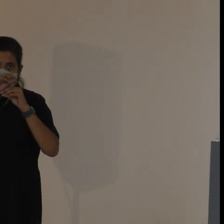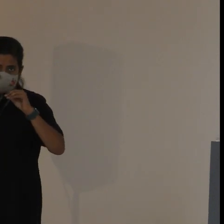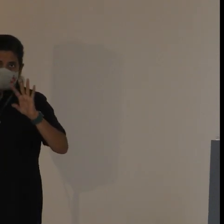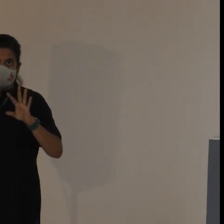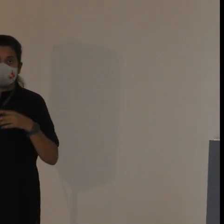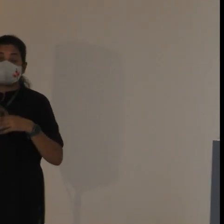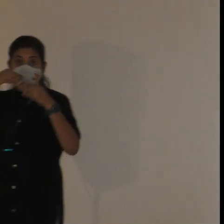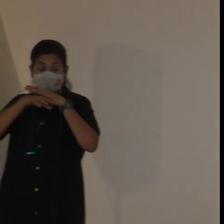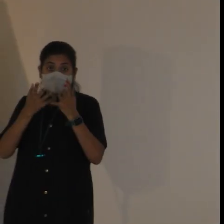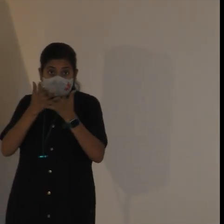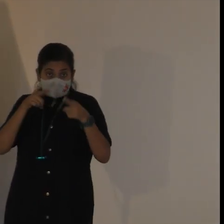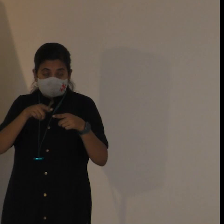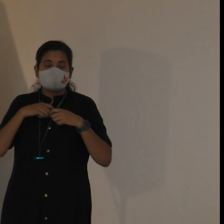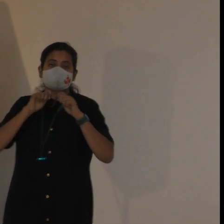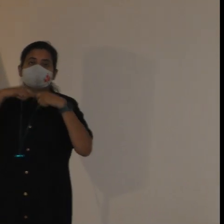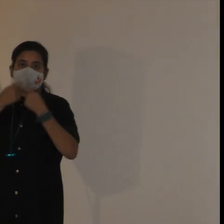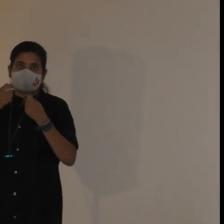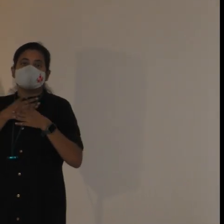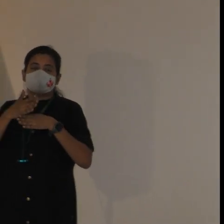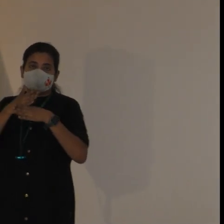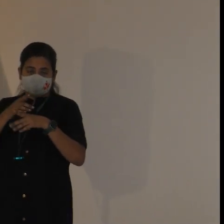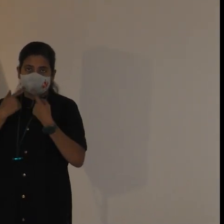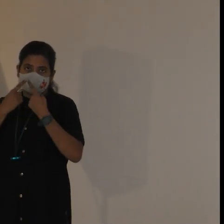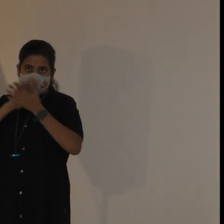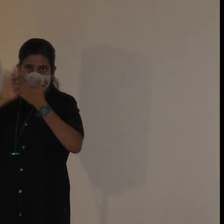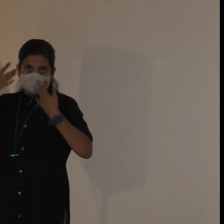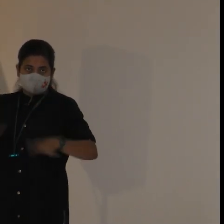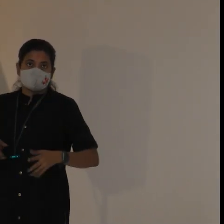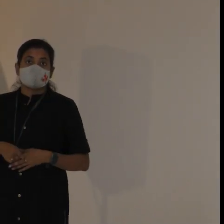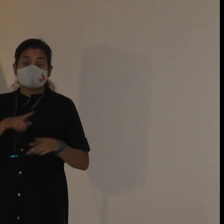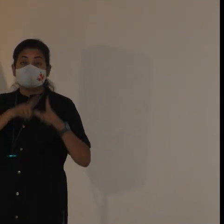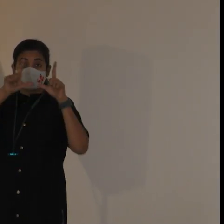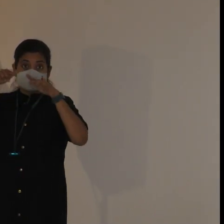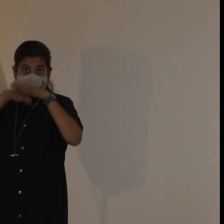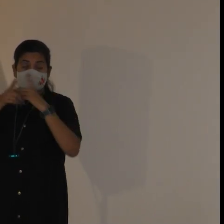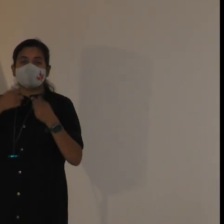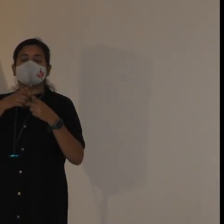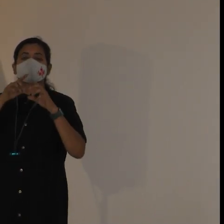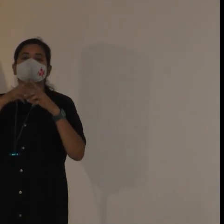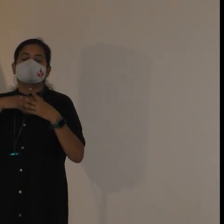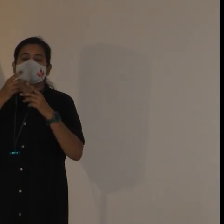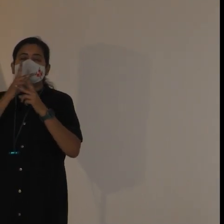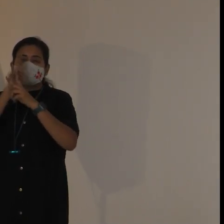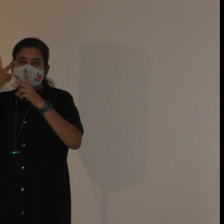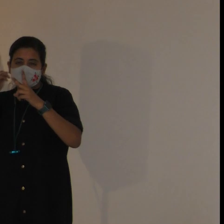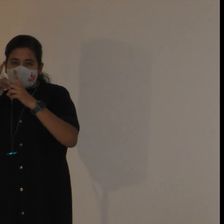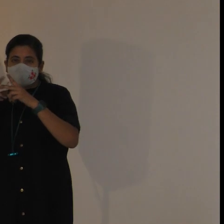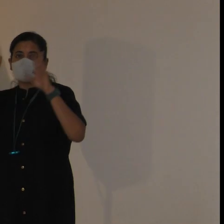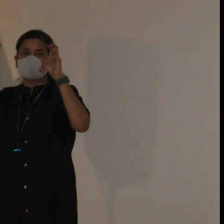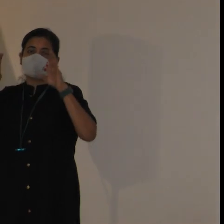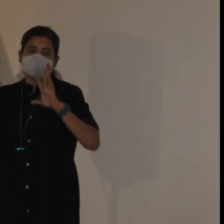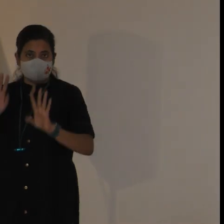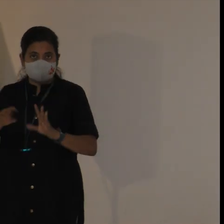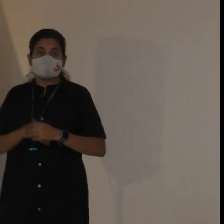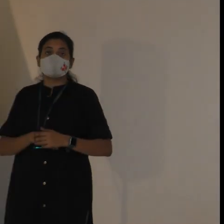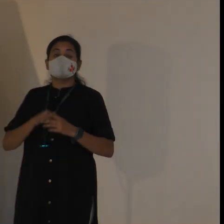looking at the elements, we're looking at the themes that are discussed in the museum. So the museum covers different themes, and drawing from these, we are drawing these different